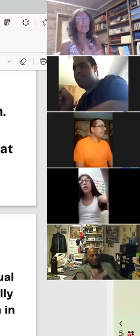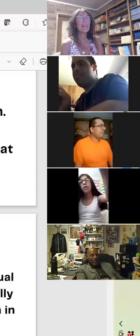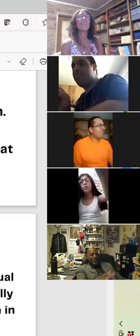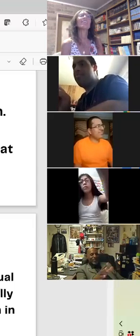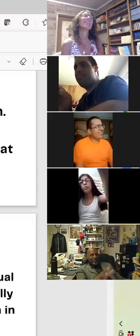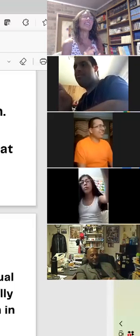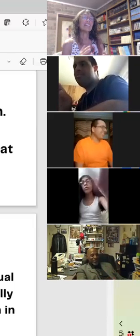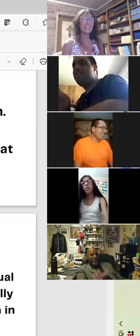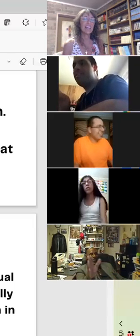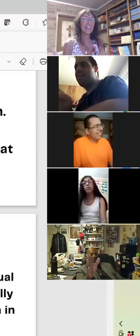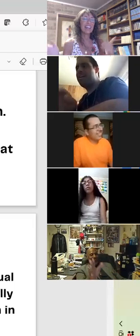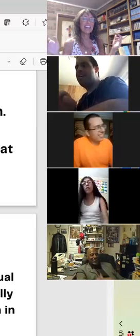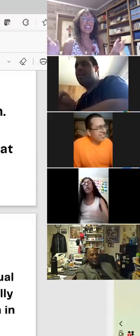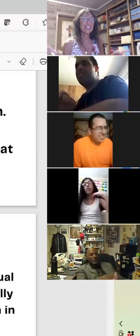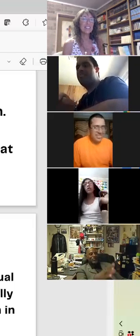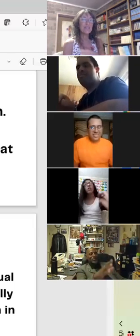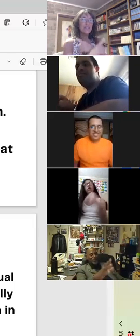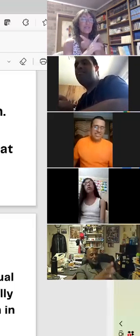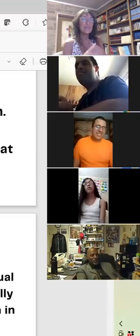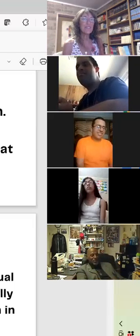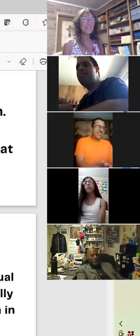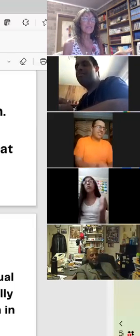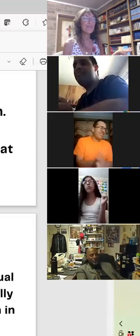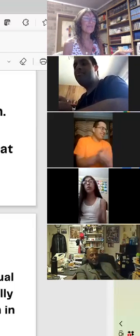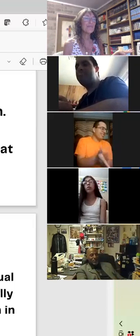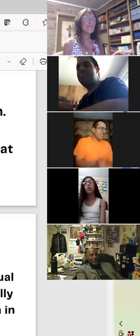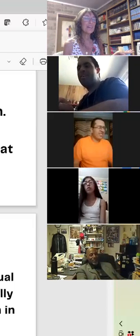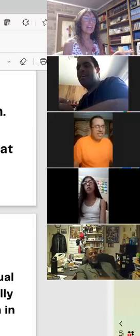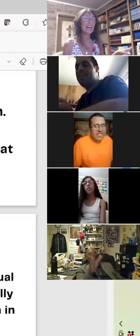Happy birthday to you.